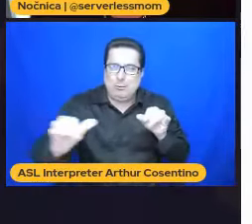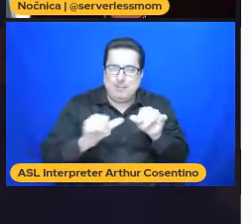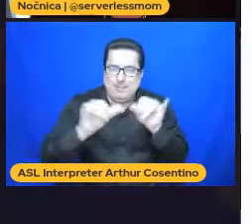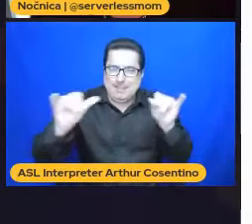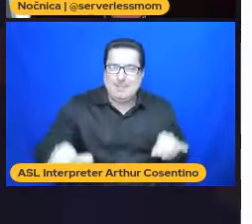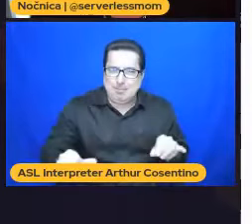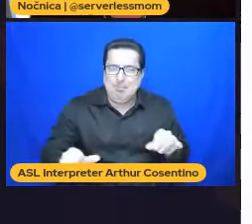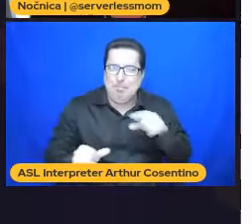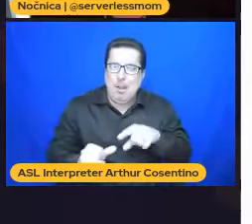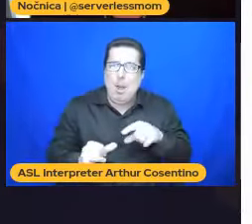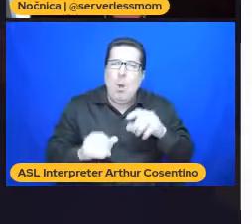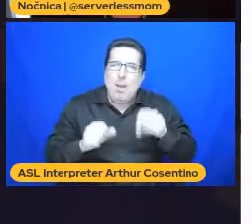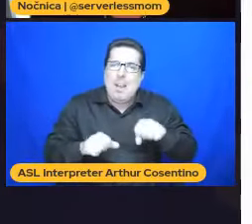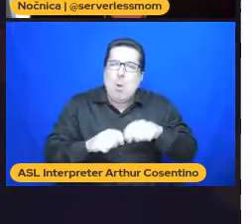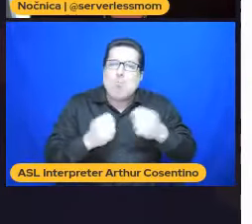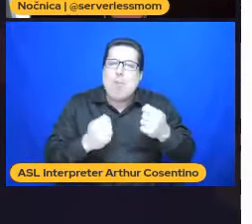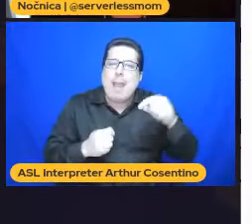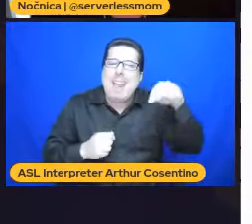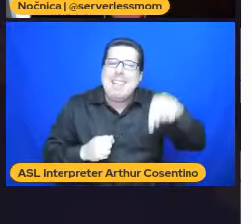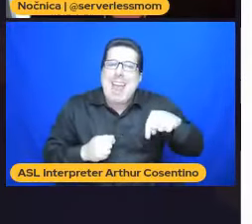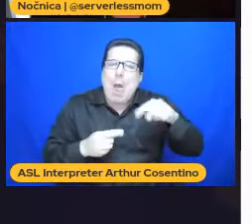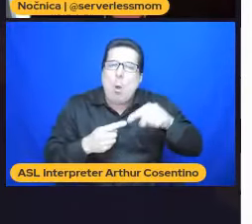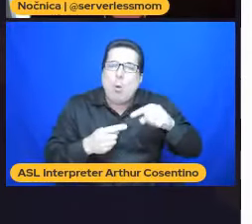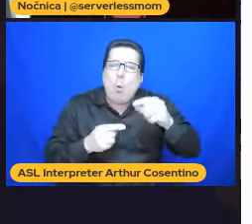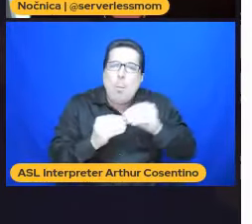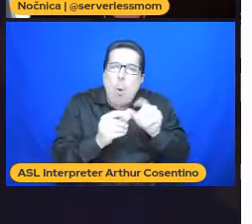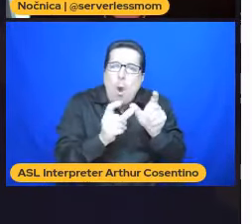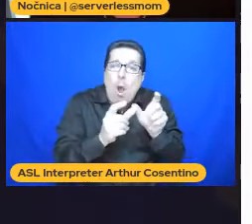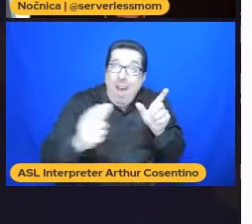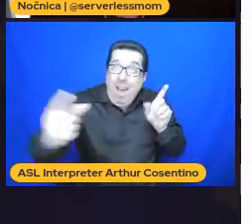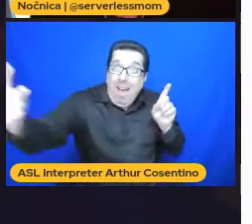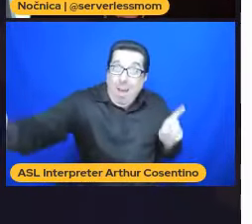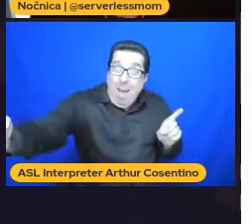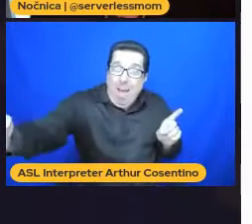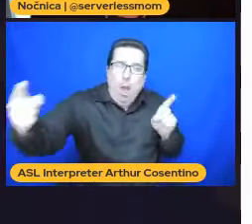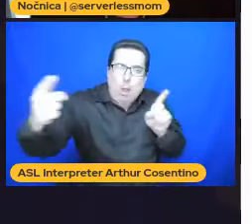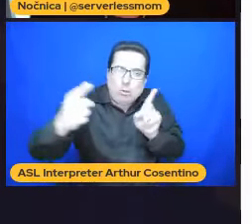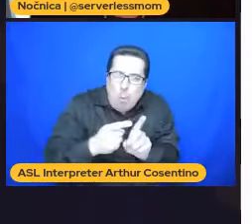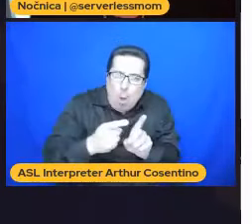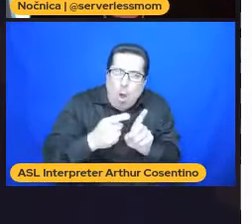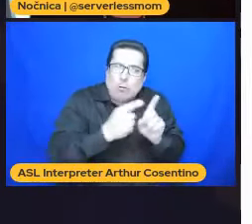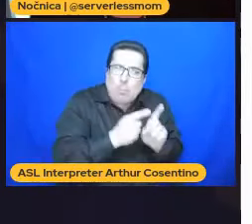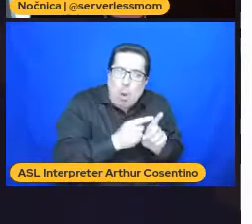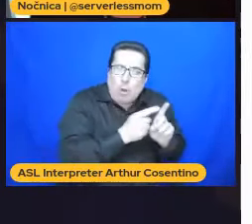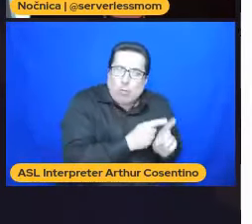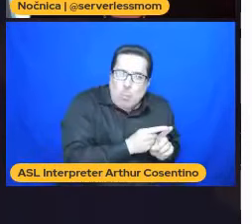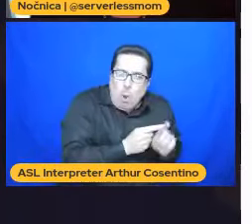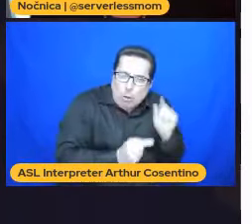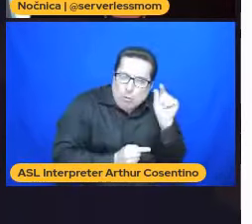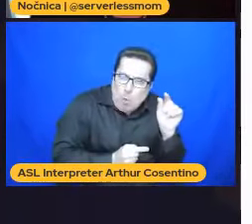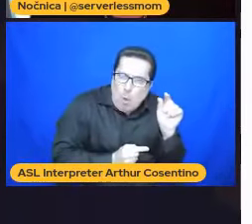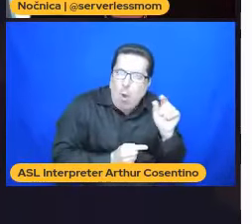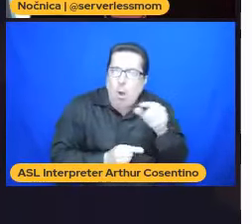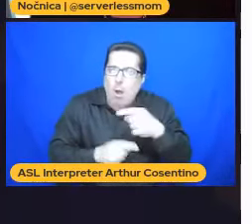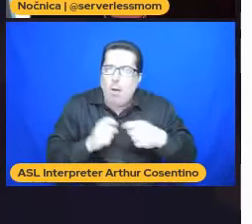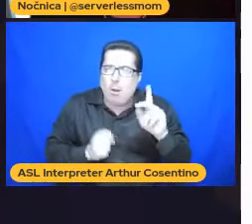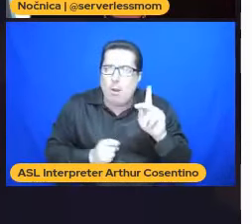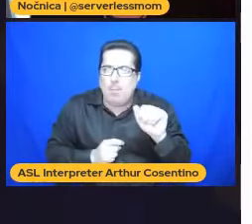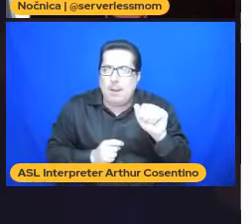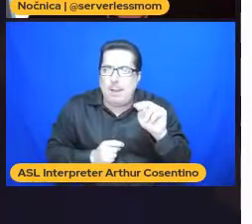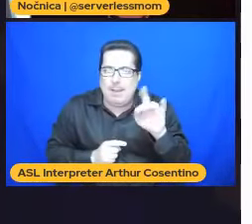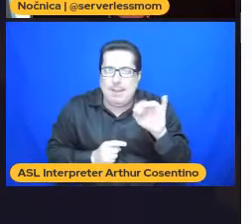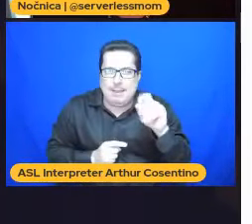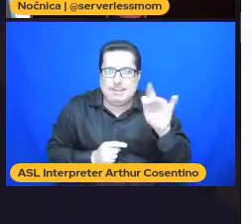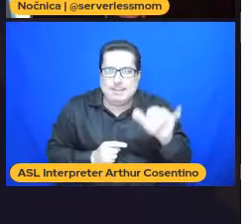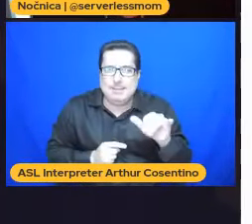do into smaller and smaller pieces. So the first, this is a quote from Kandinsky, everything starts from a dot.